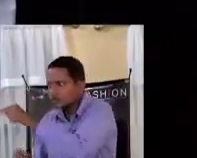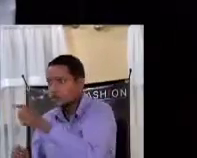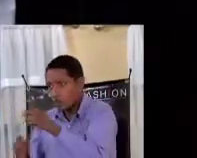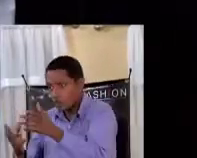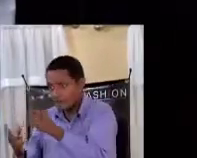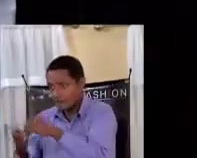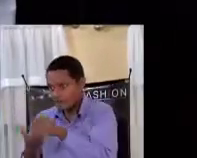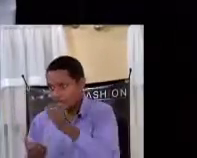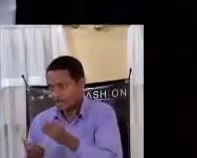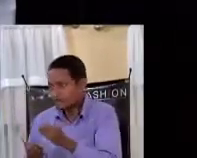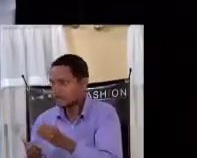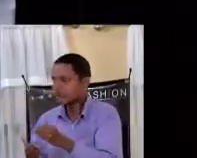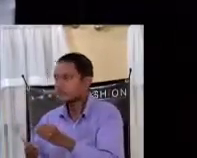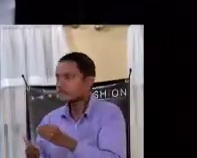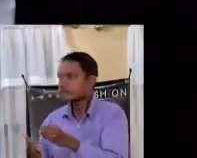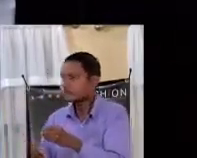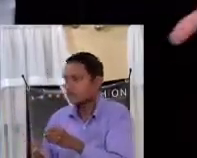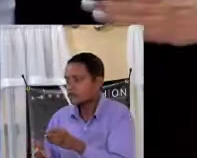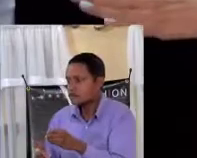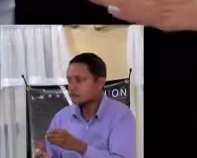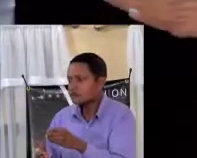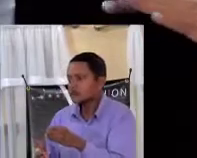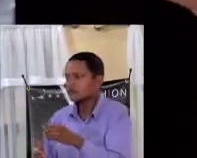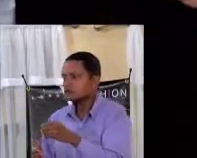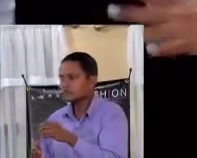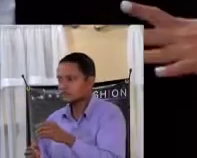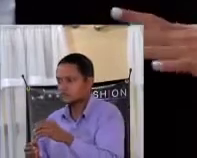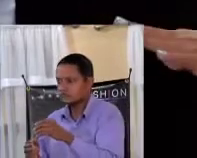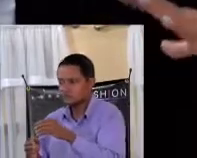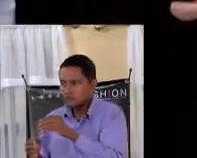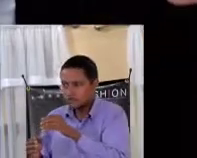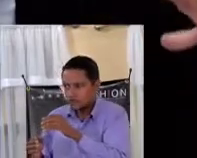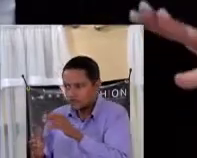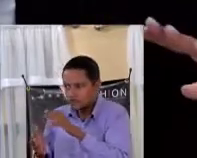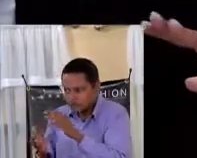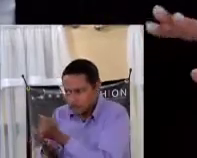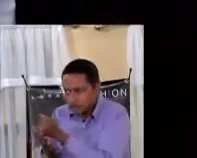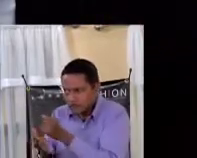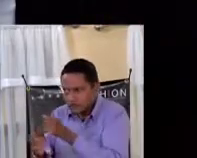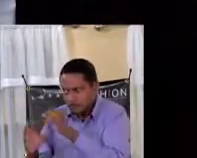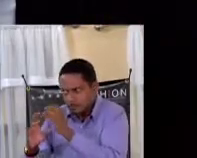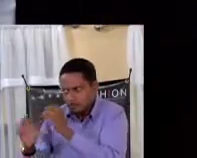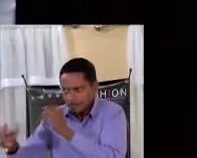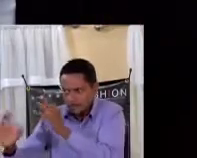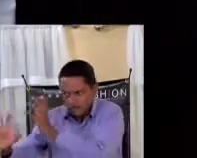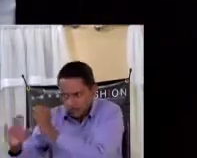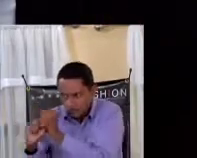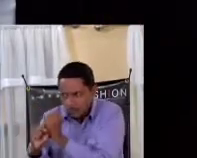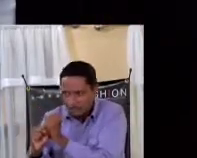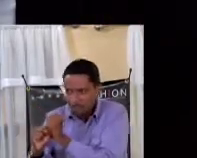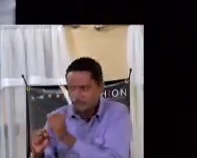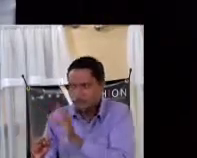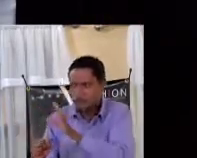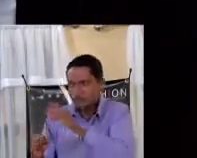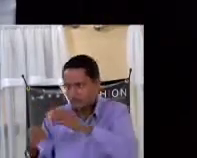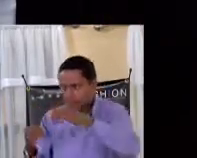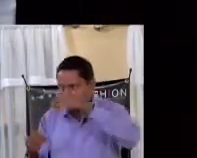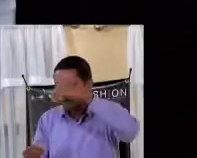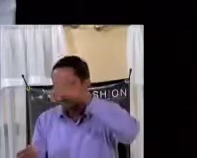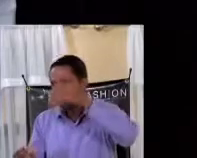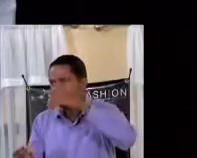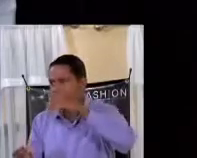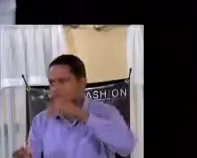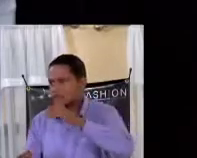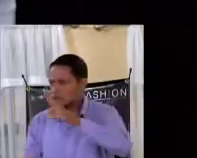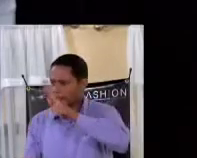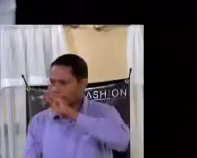they do. And even the Fashion Focus has a great article about blogging. We have bloggers who may not